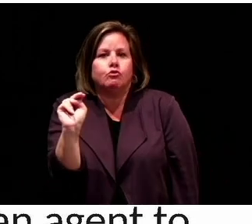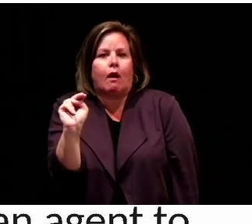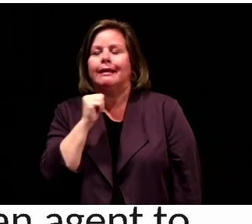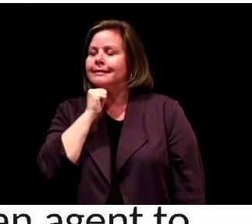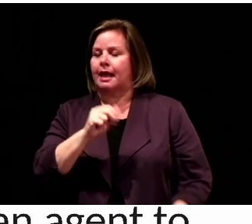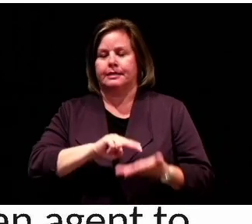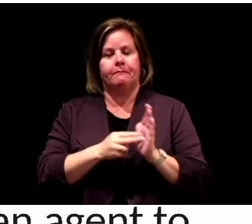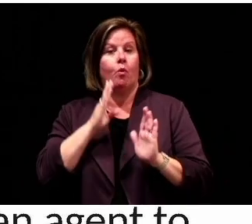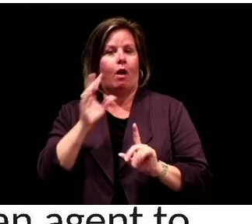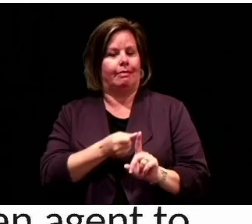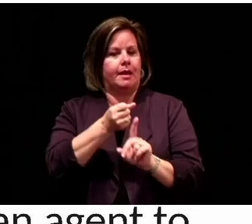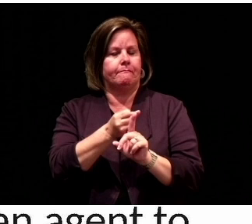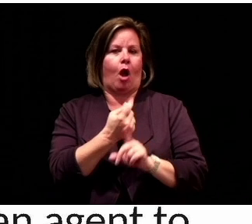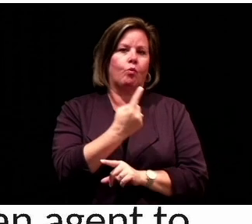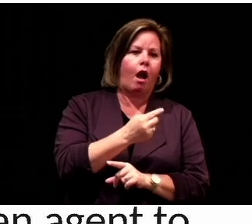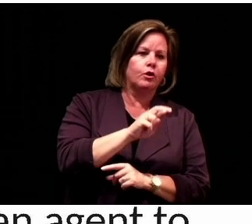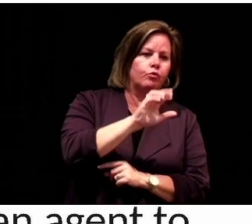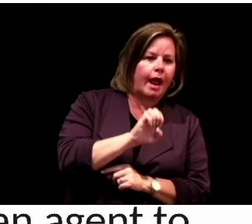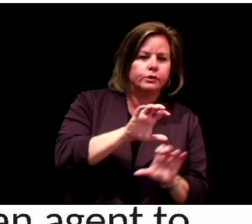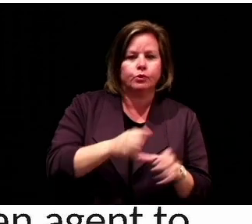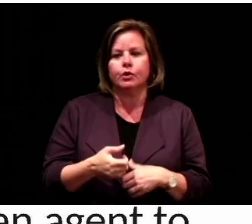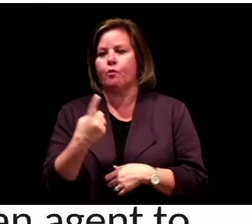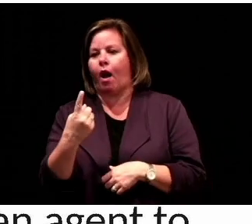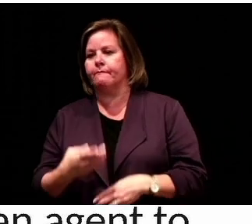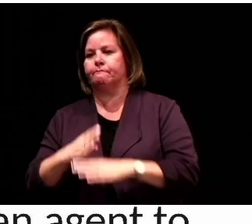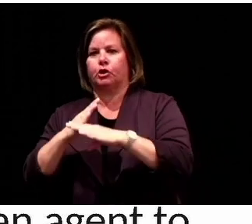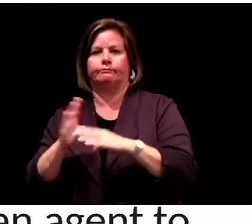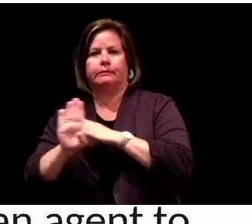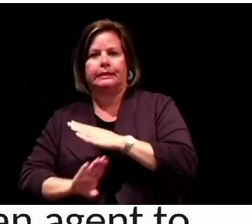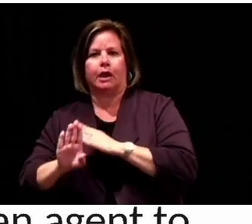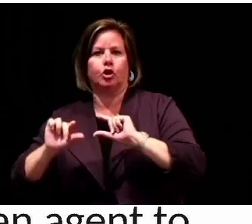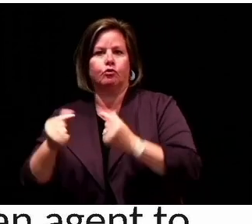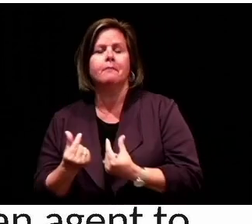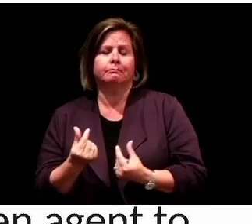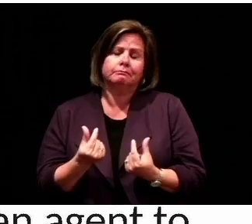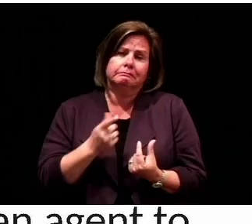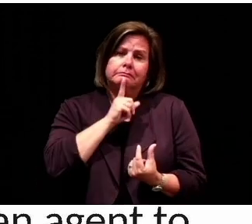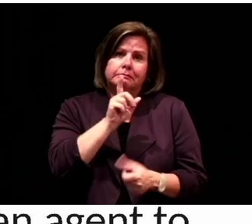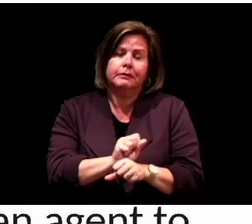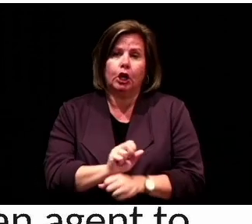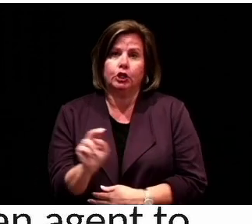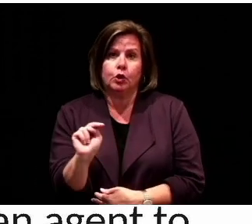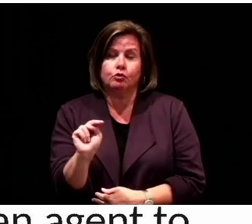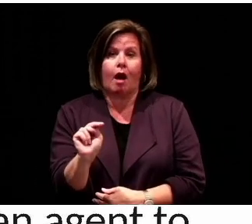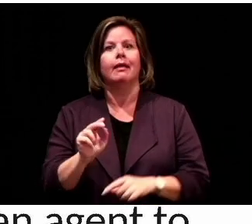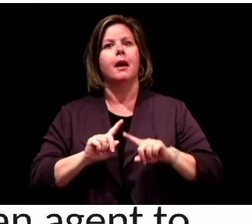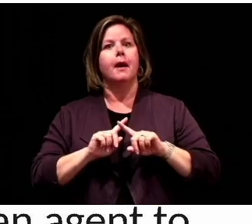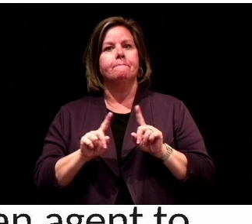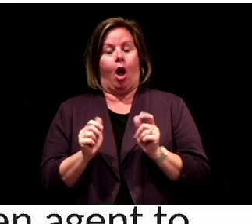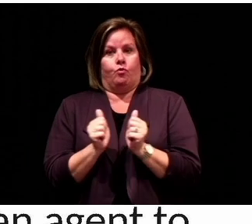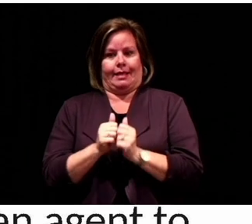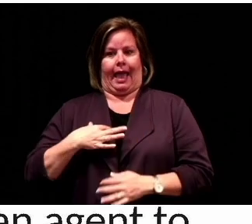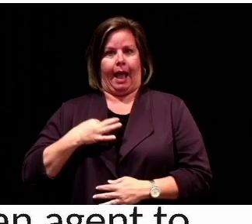further clarified, just a filing, not a judgment. The employee responded, it would depend on what shows up on her credit and backgrounds check, and that if late payment showed up on a